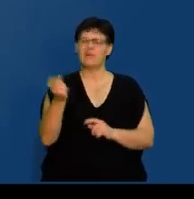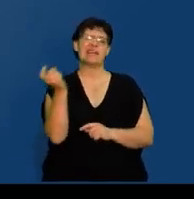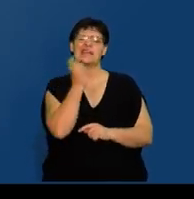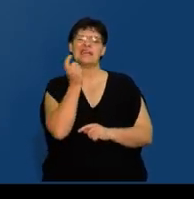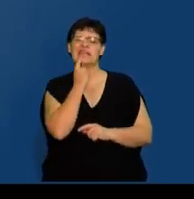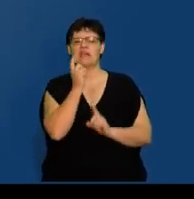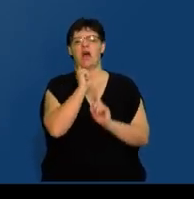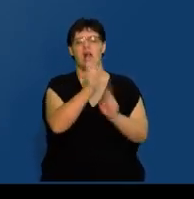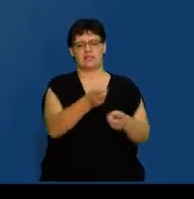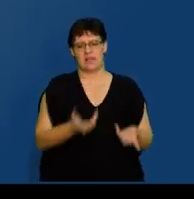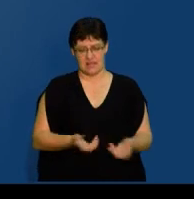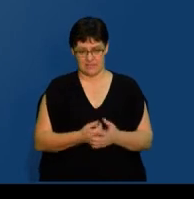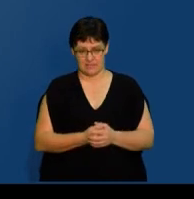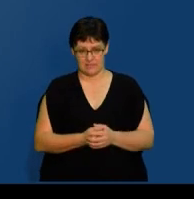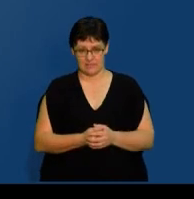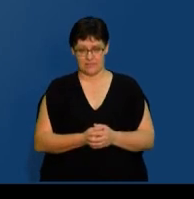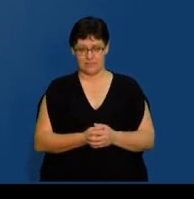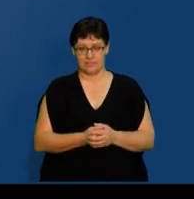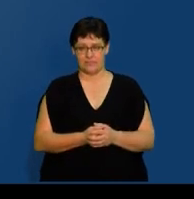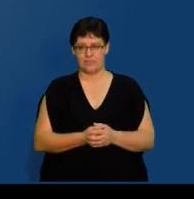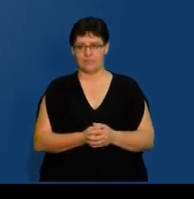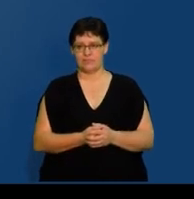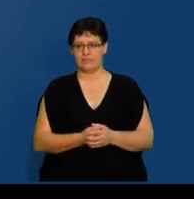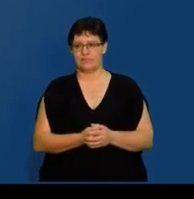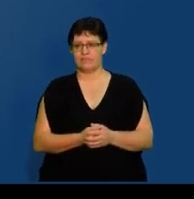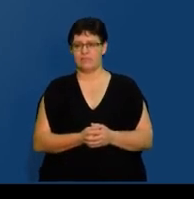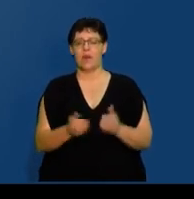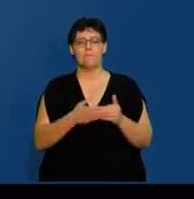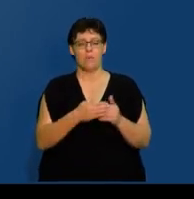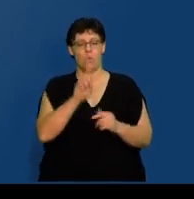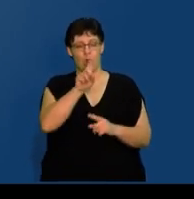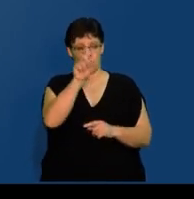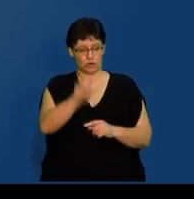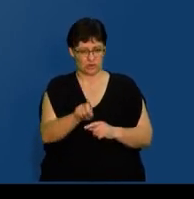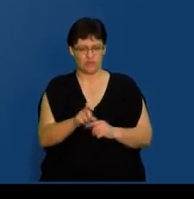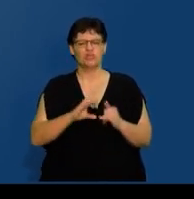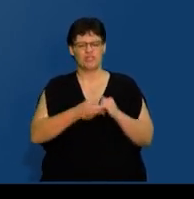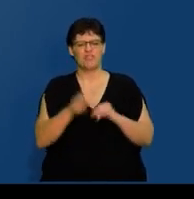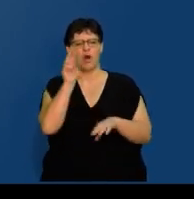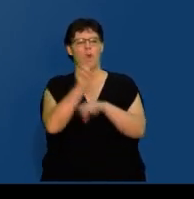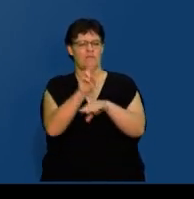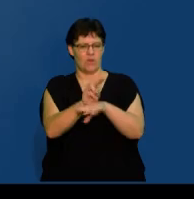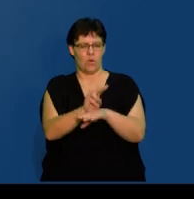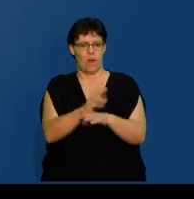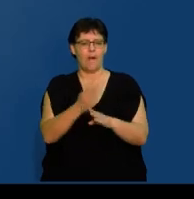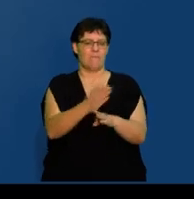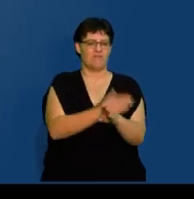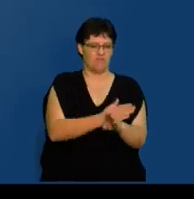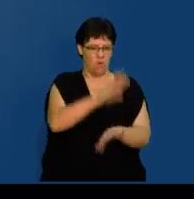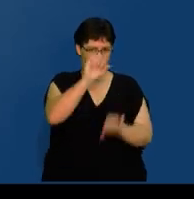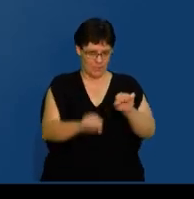give those features. I'm going to try and get to one more question and just give you an overview of this before we wrap